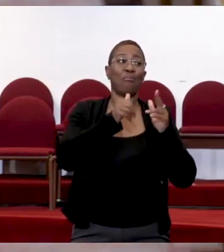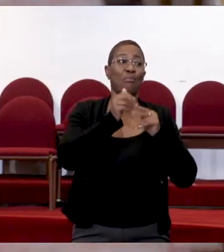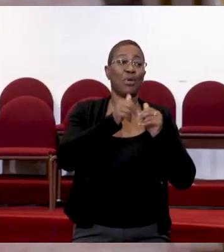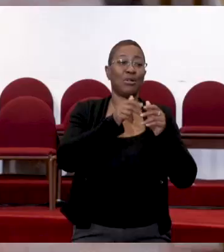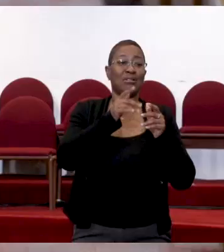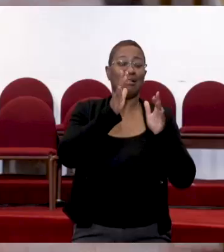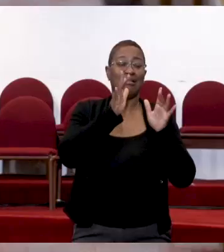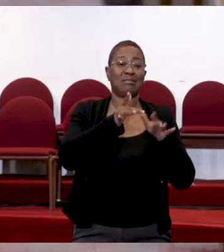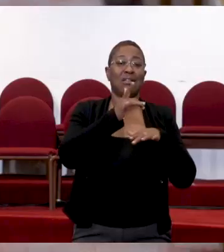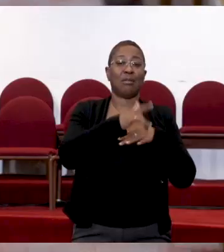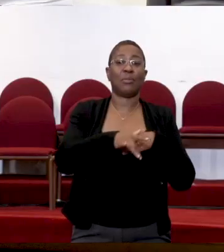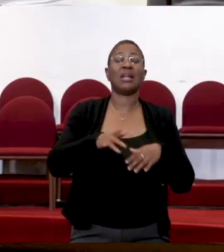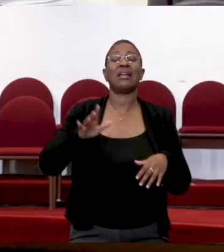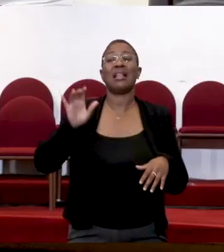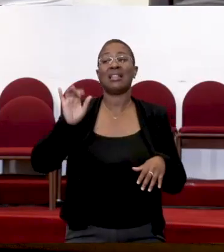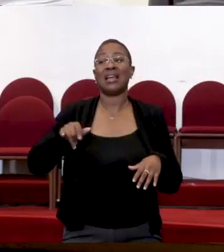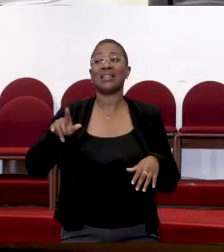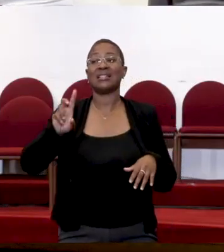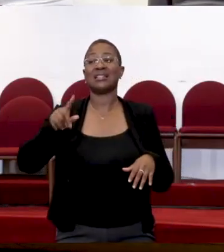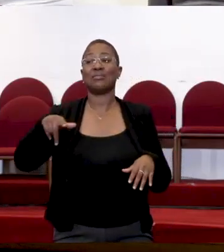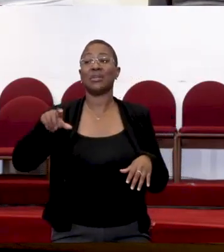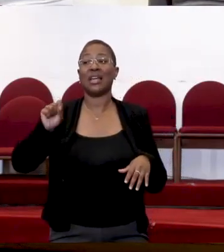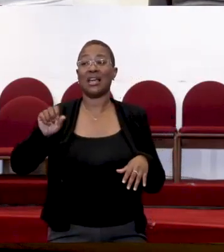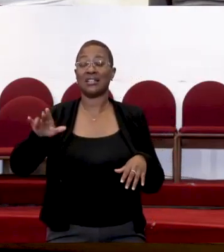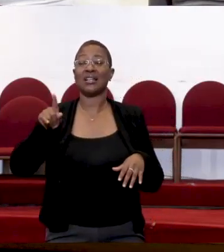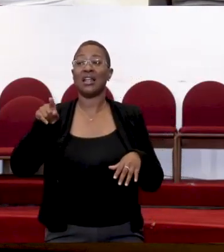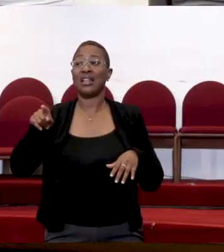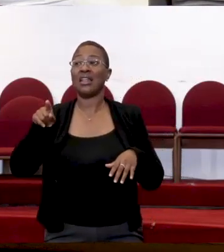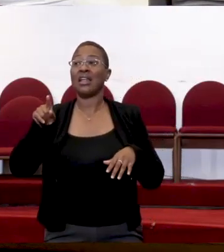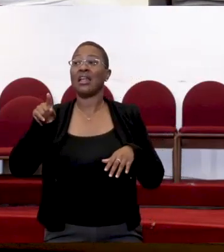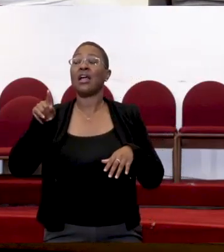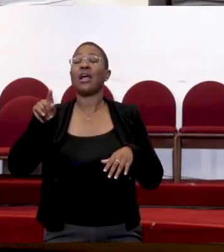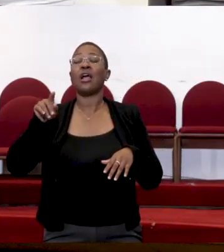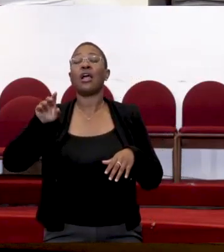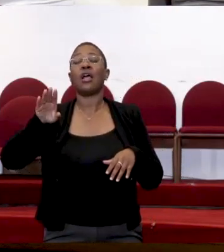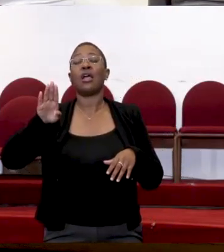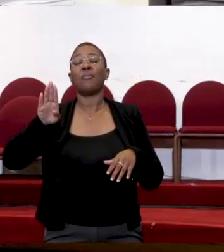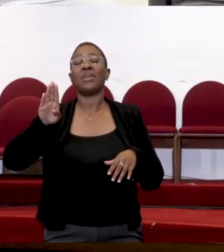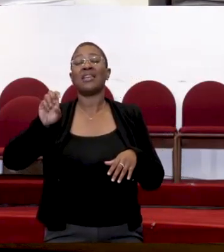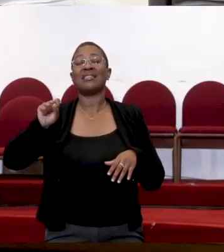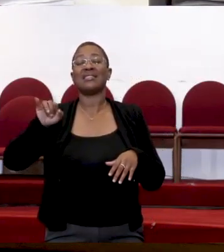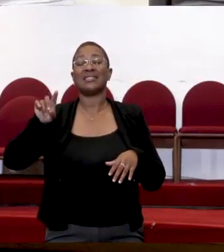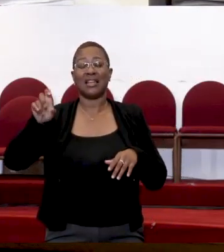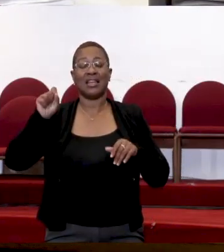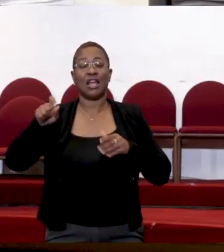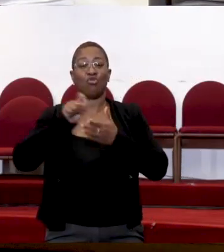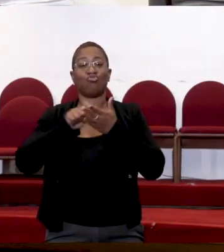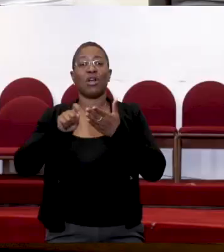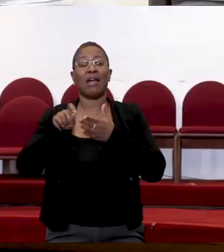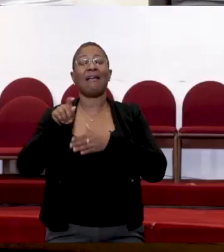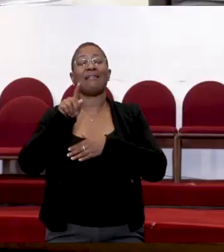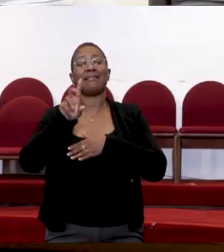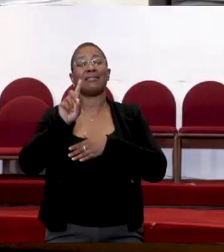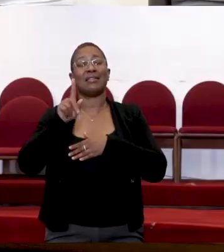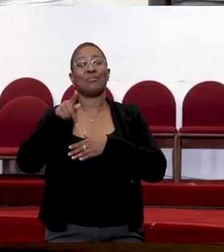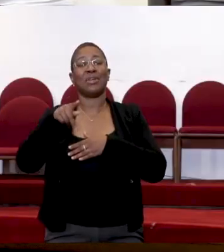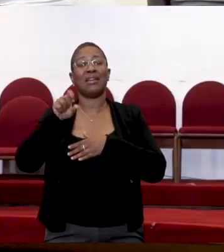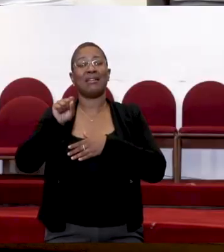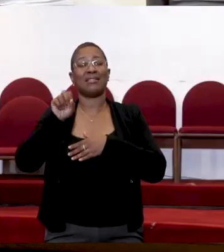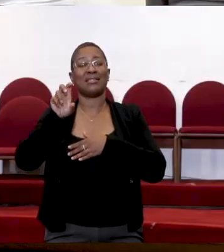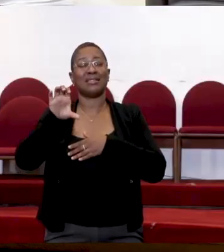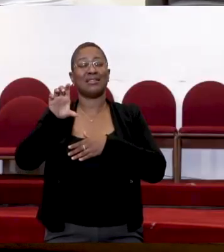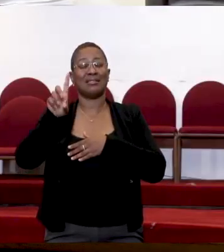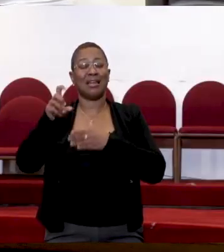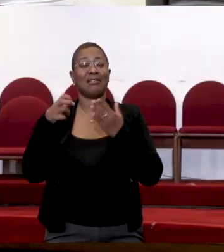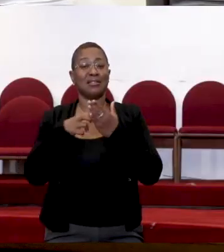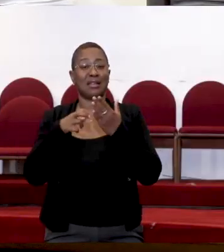even though it's DPS's, Dave Bell and BC can write DPS tickets and make them seal it up. Okay, And